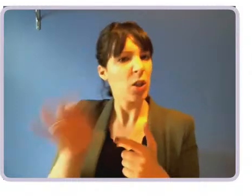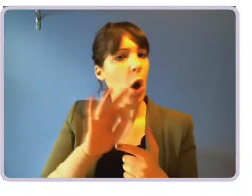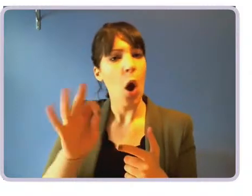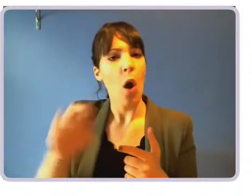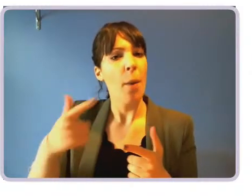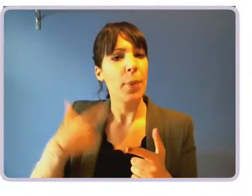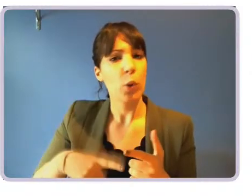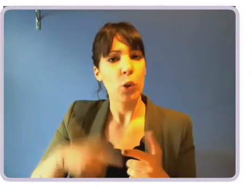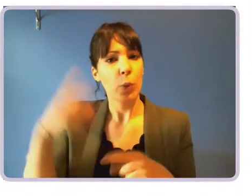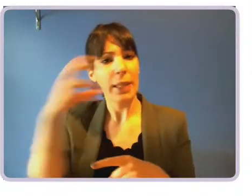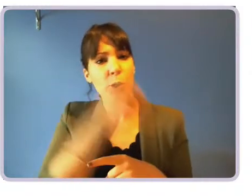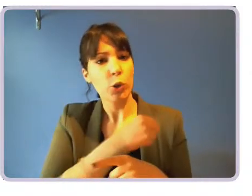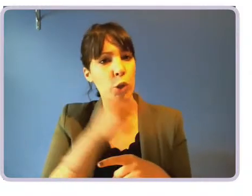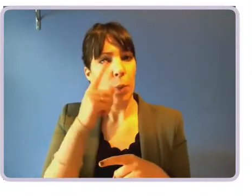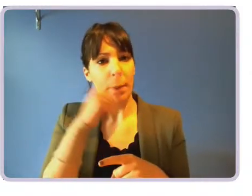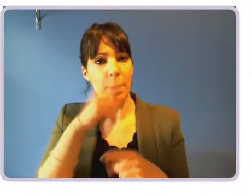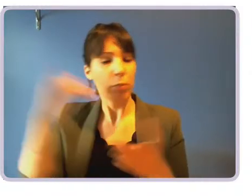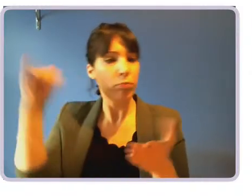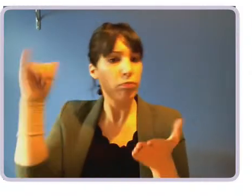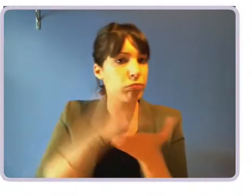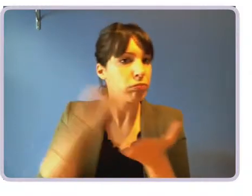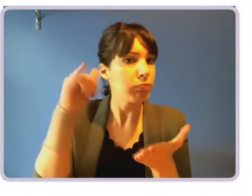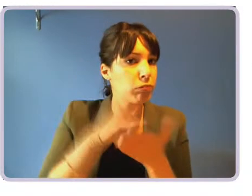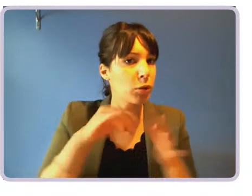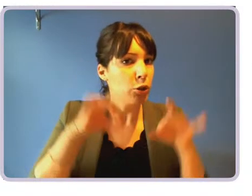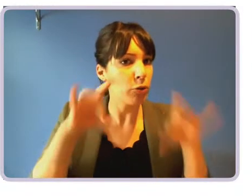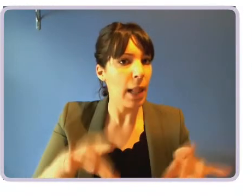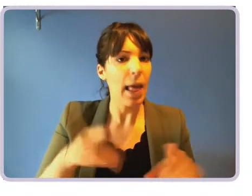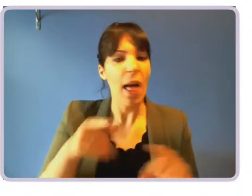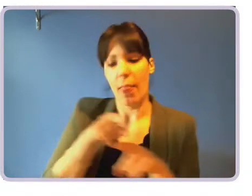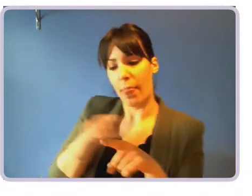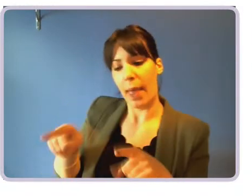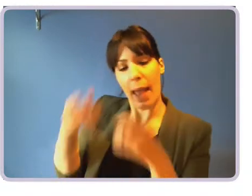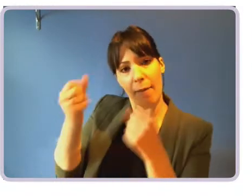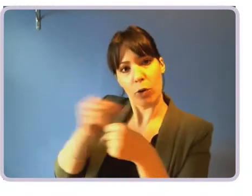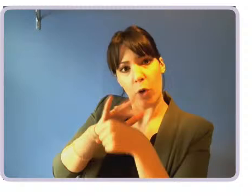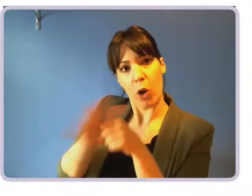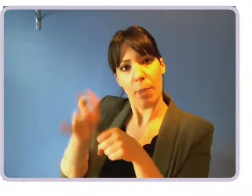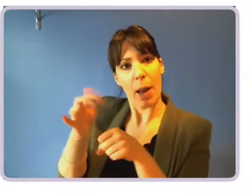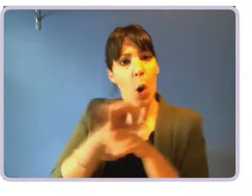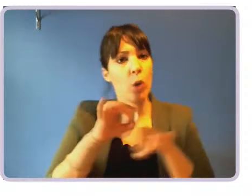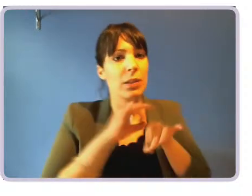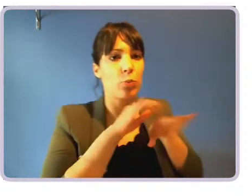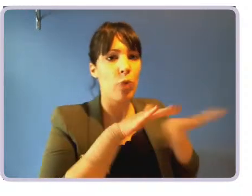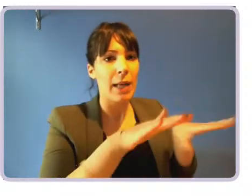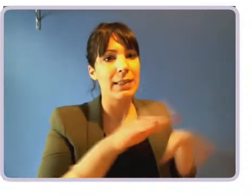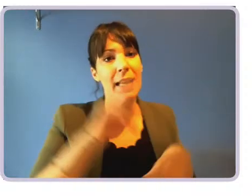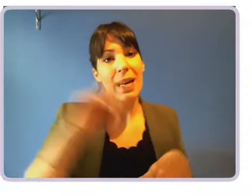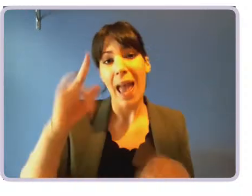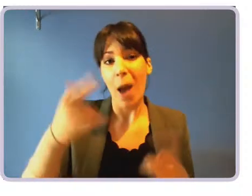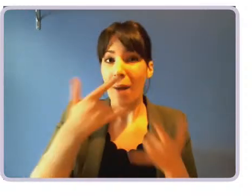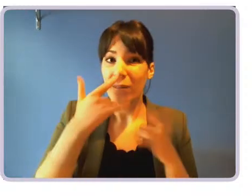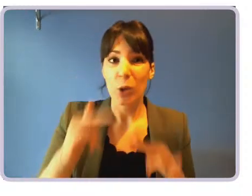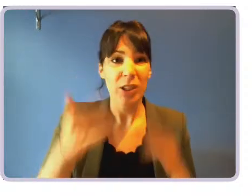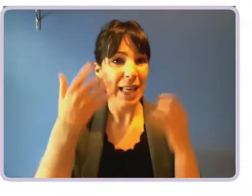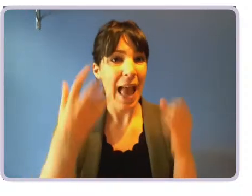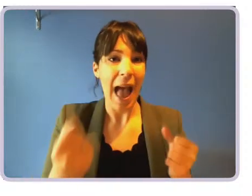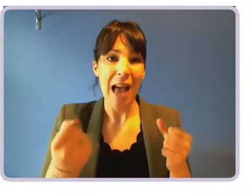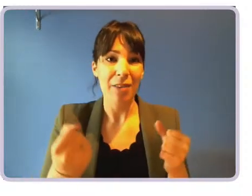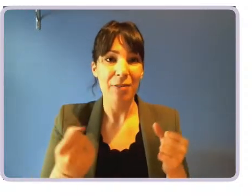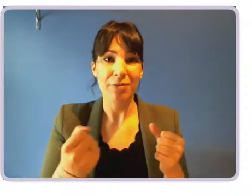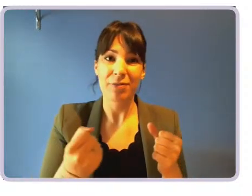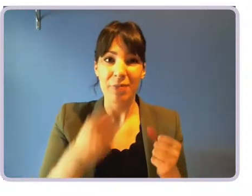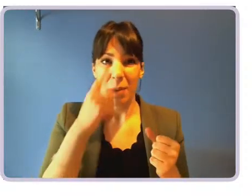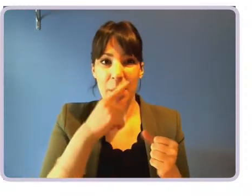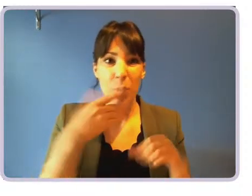of community transmission, unfortunately, we are seeing some transmission. Asian disability care workers are